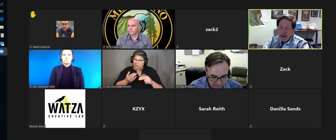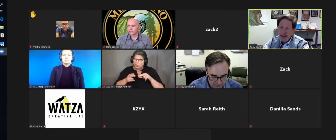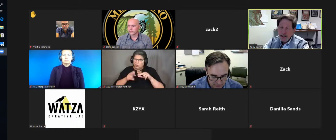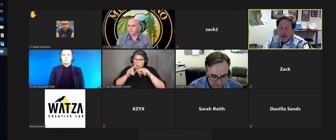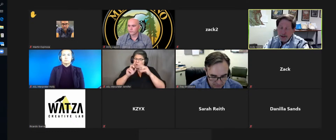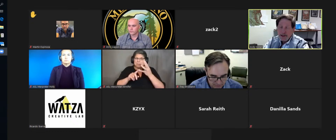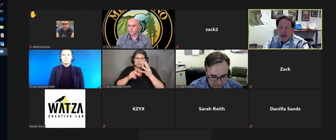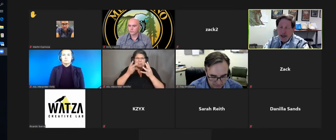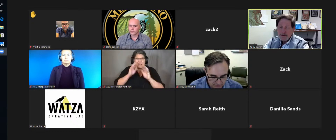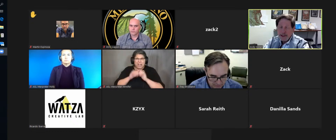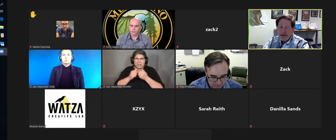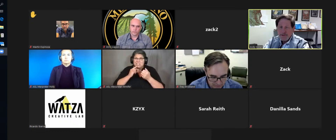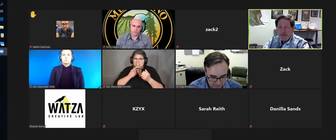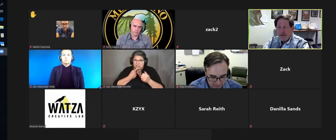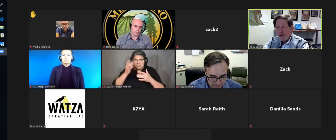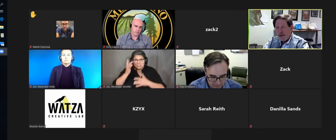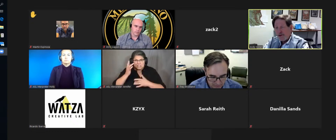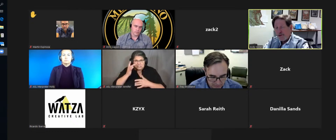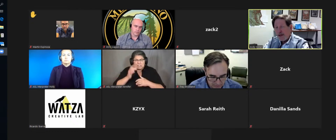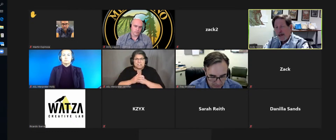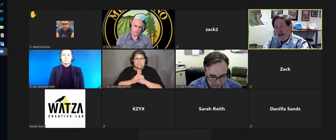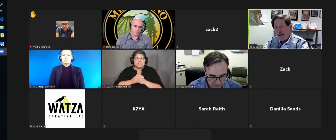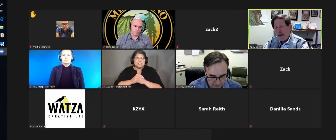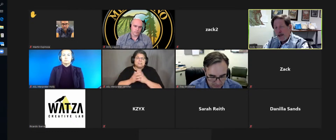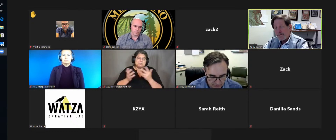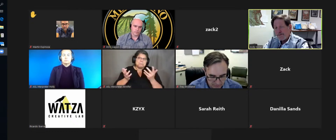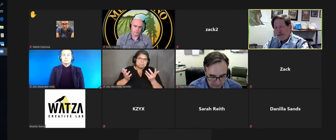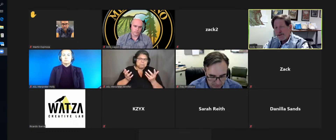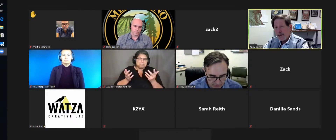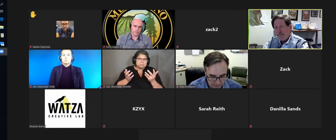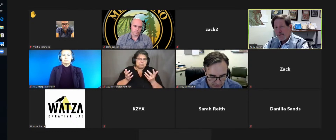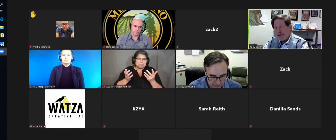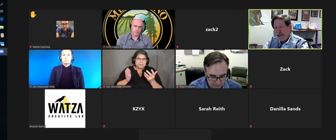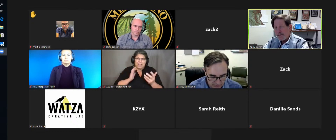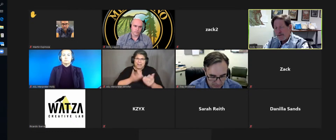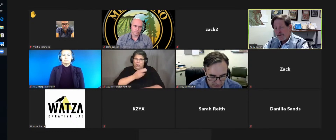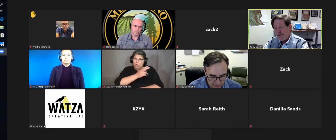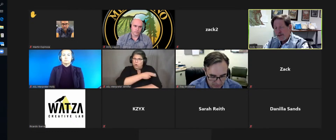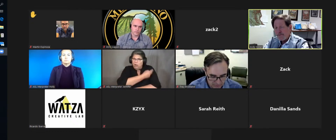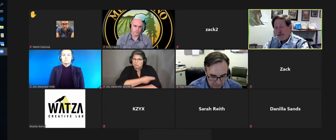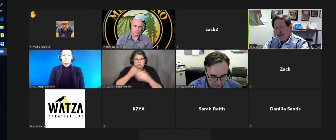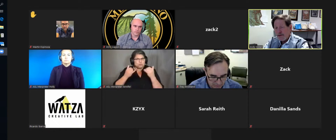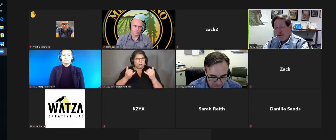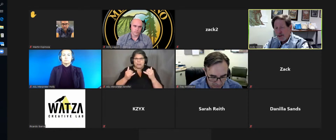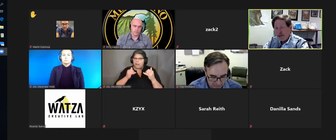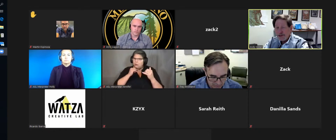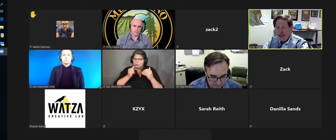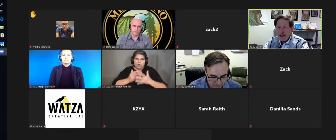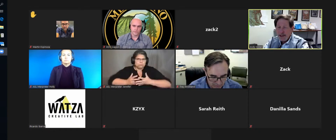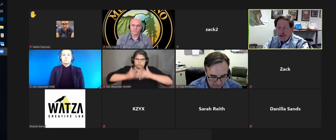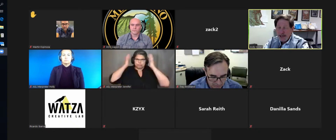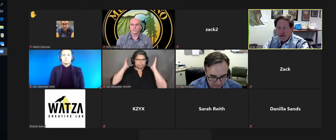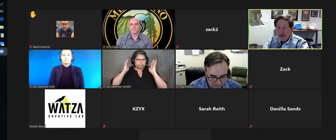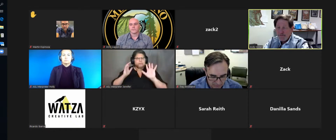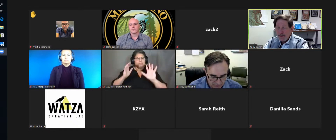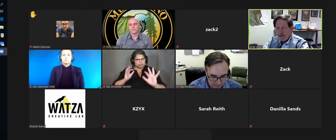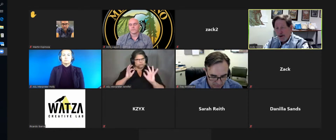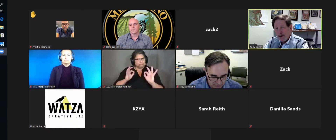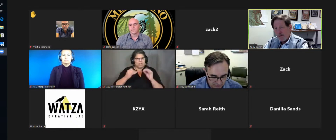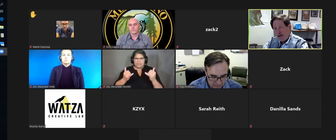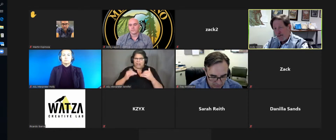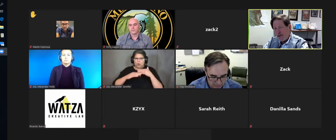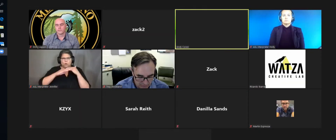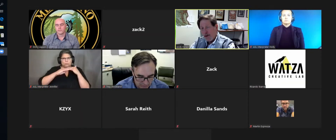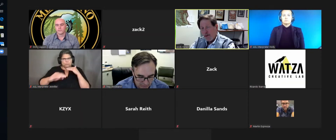disease, and they look at the hospitalizations from that point of view. And our hospitals are very stable. It's very different than it was in January,